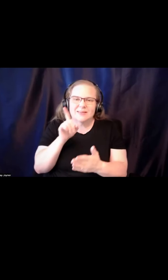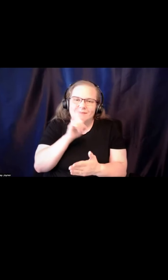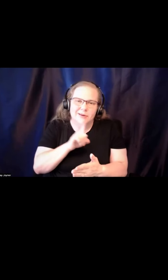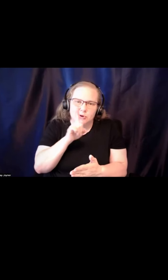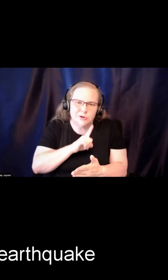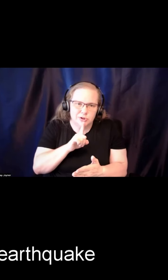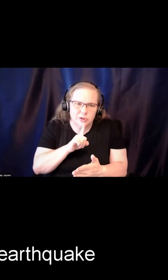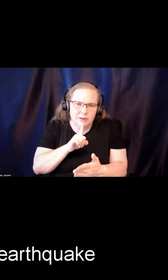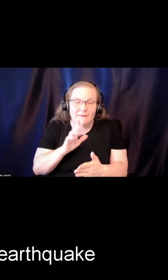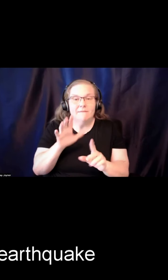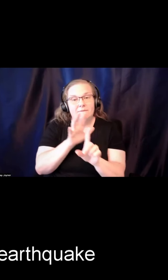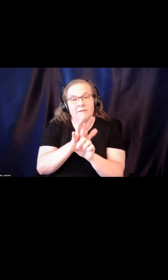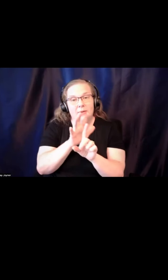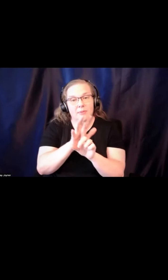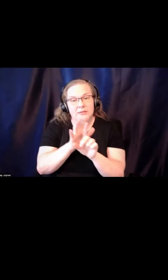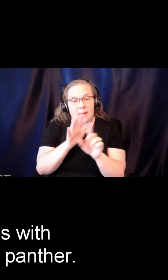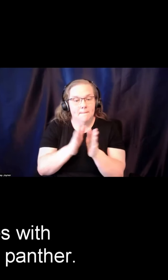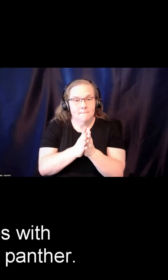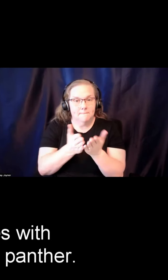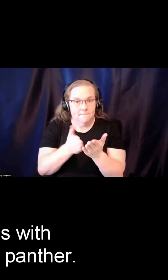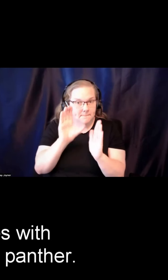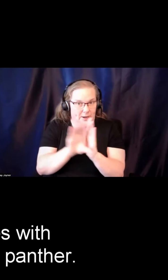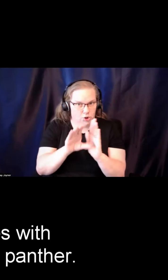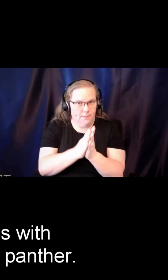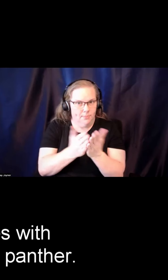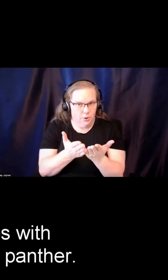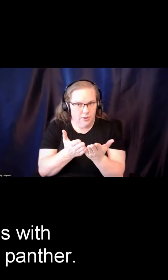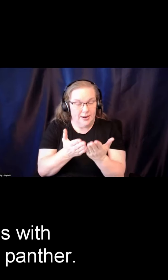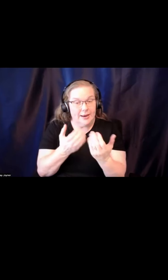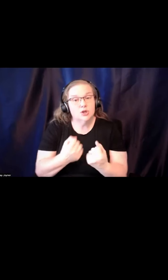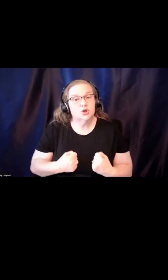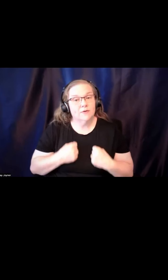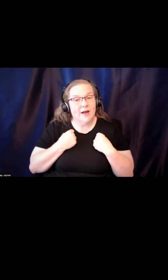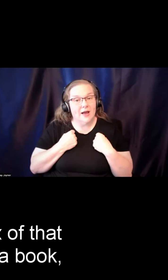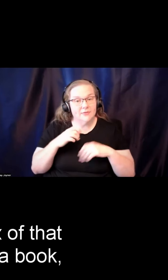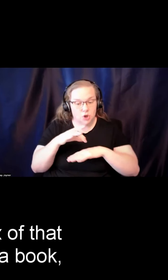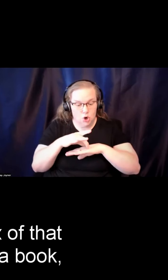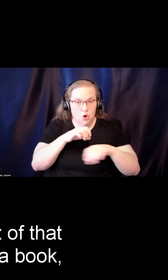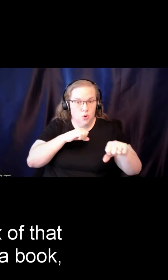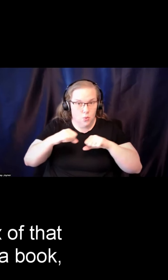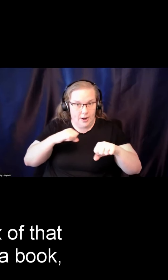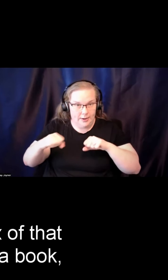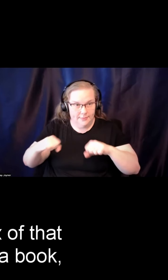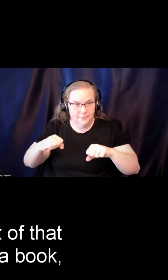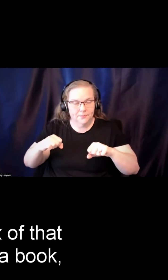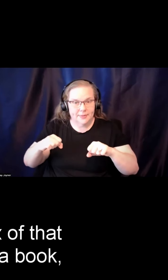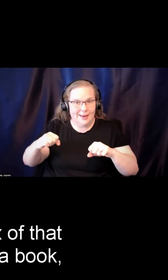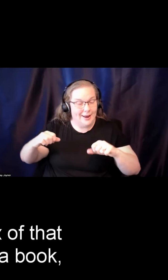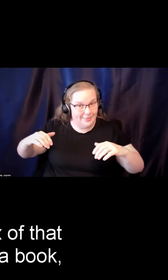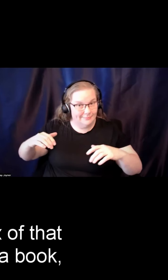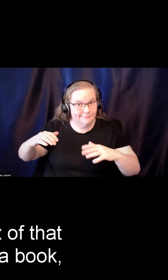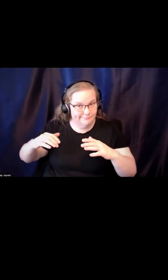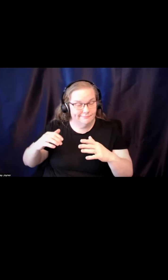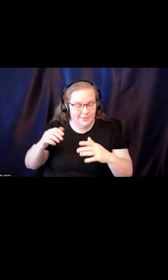book. He survives an earthquake and wrestles with an enchanted panther. At the climax of